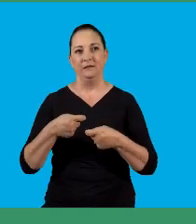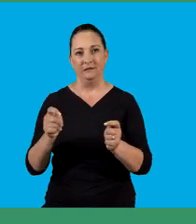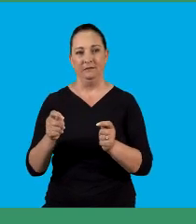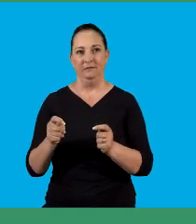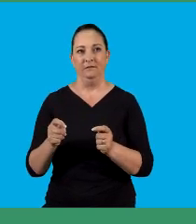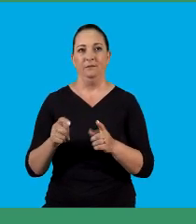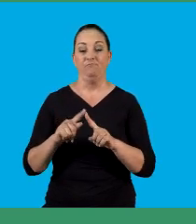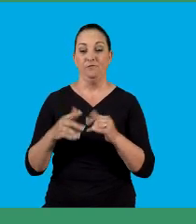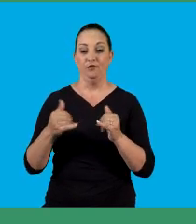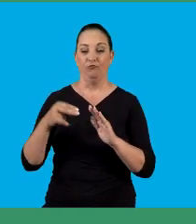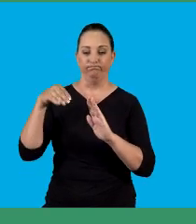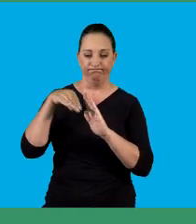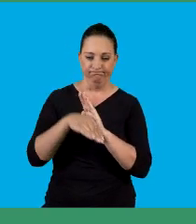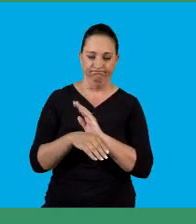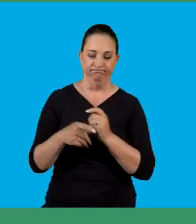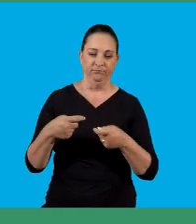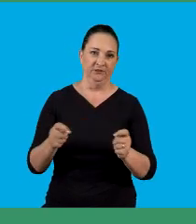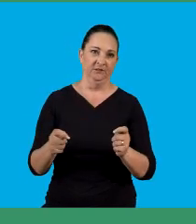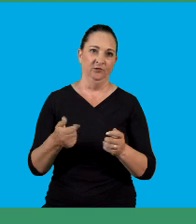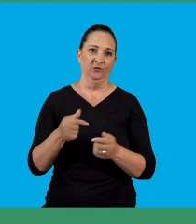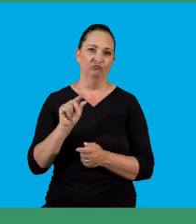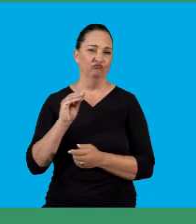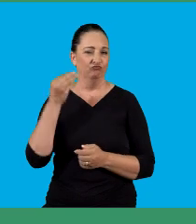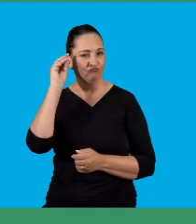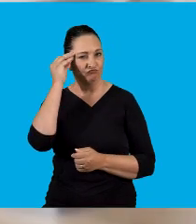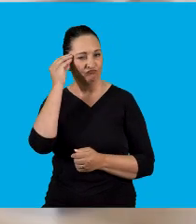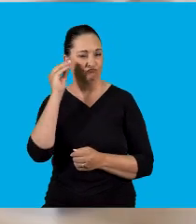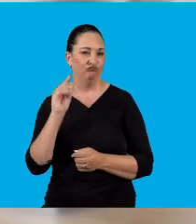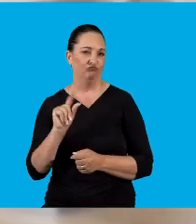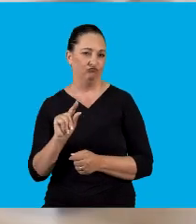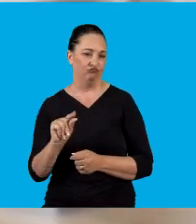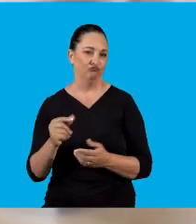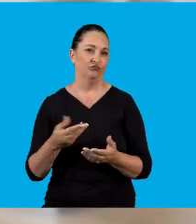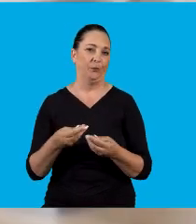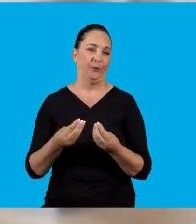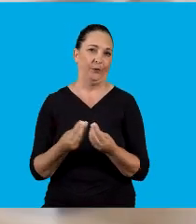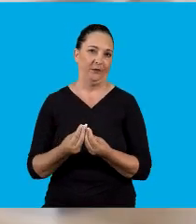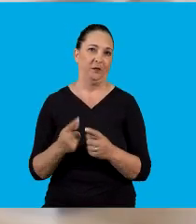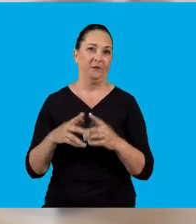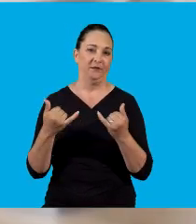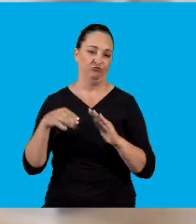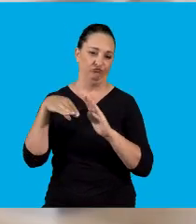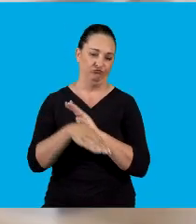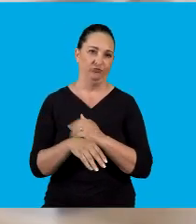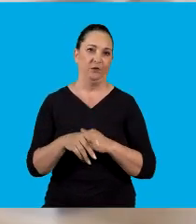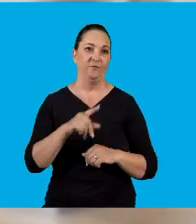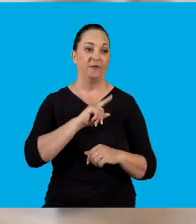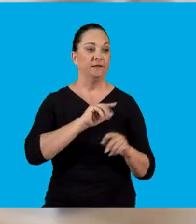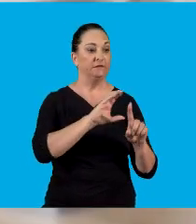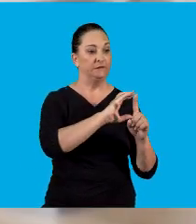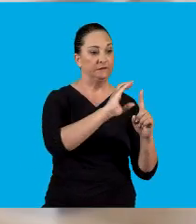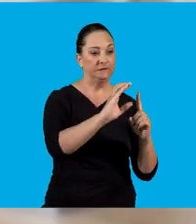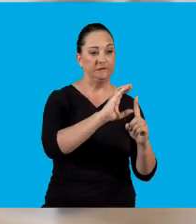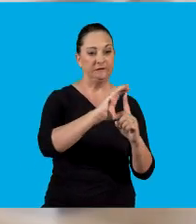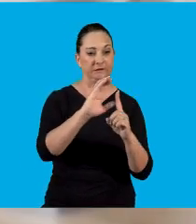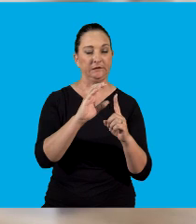which may result in the reduction of sales for existing products. So obviously, consumers, they come from different backgrounds, they